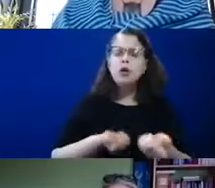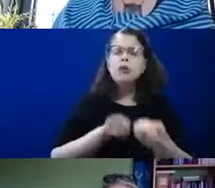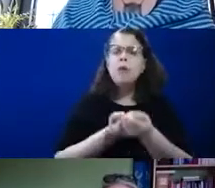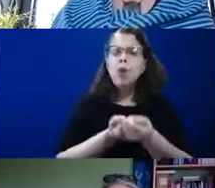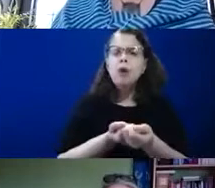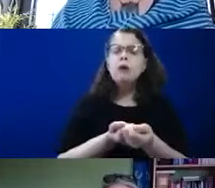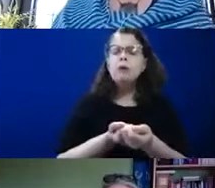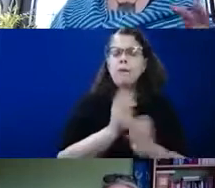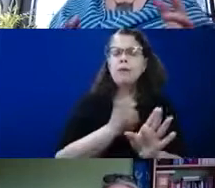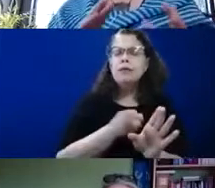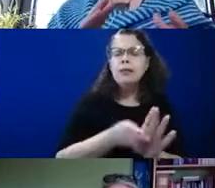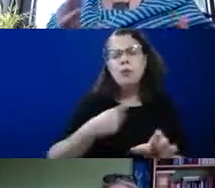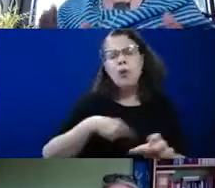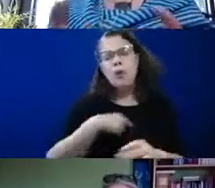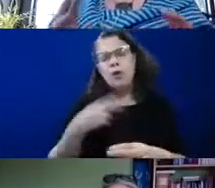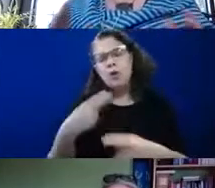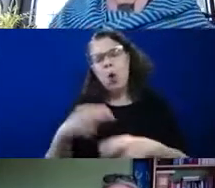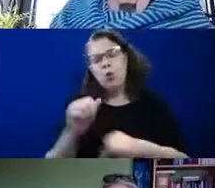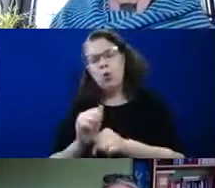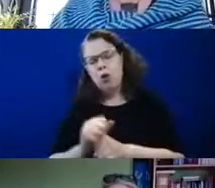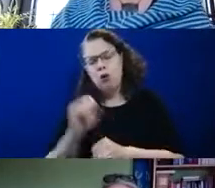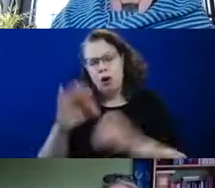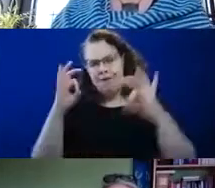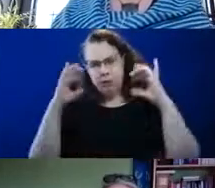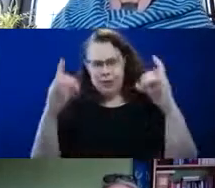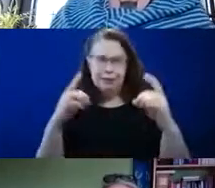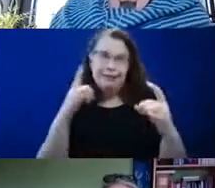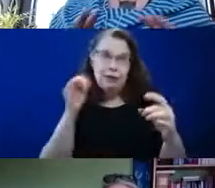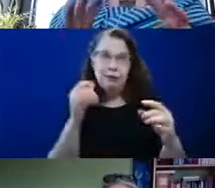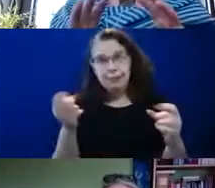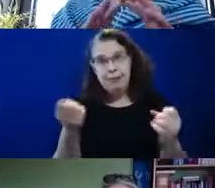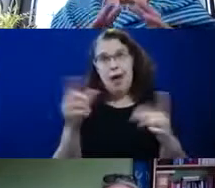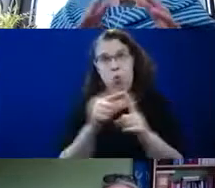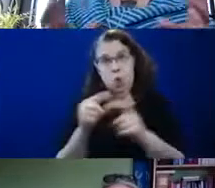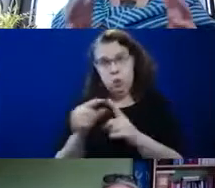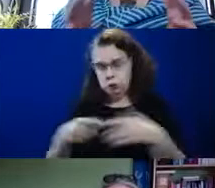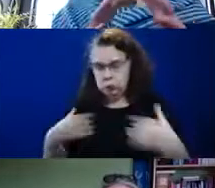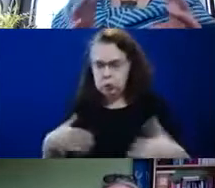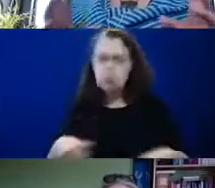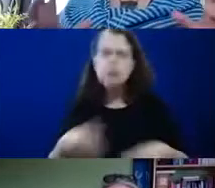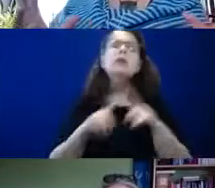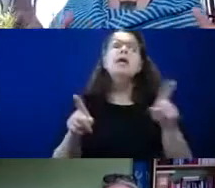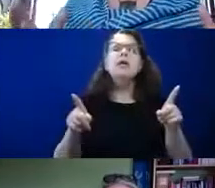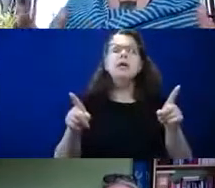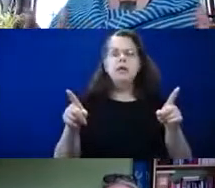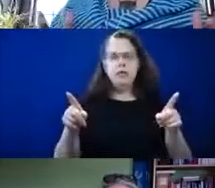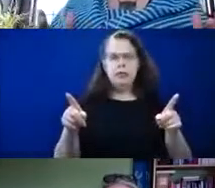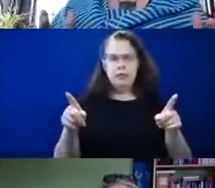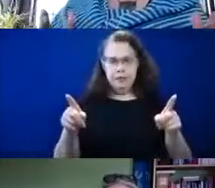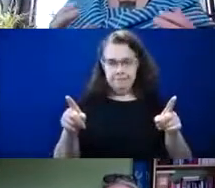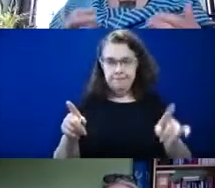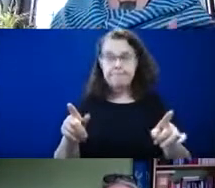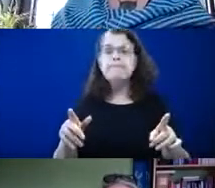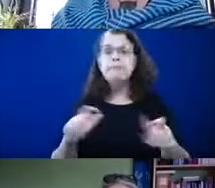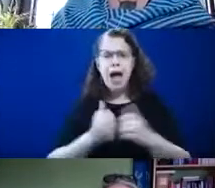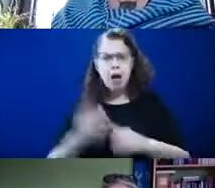education? So it sounds a little bit, wordy there, but that how do I create